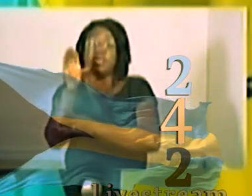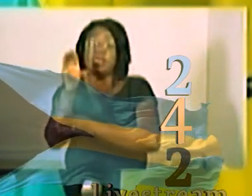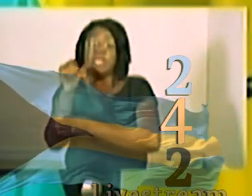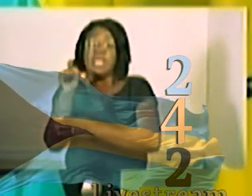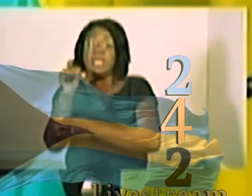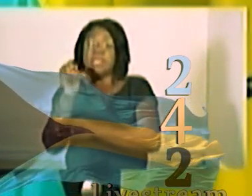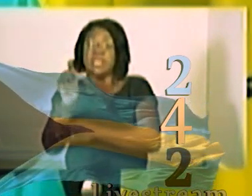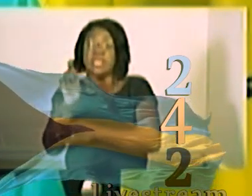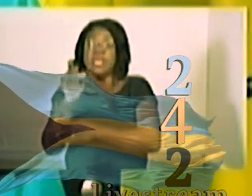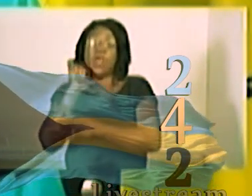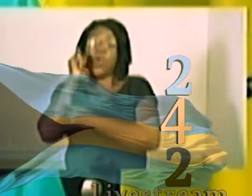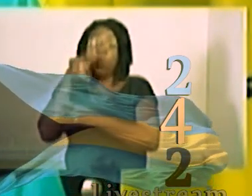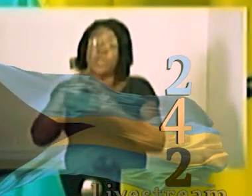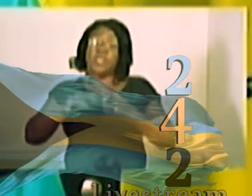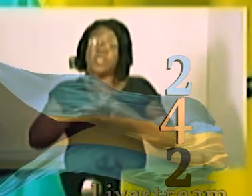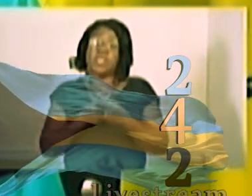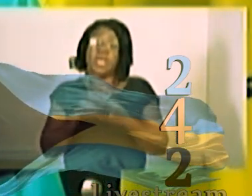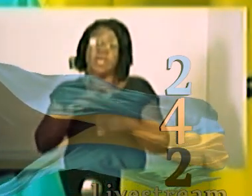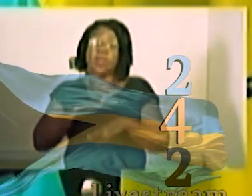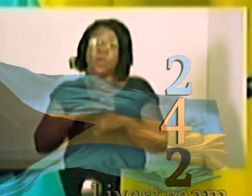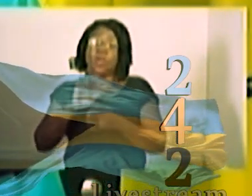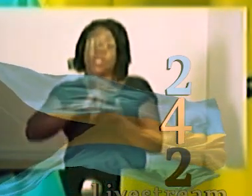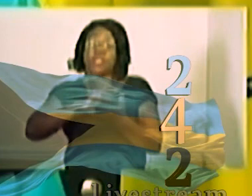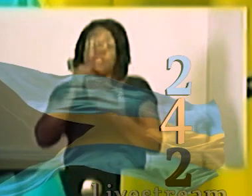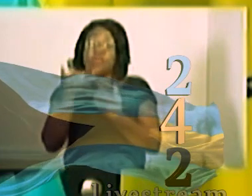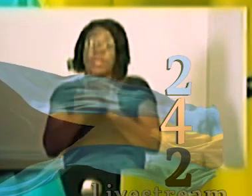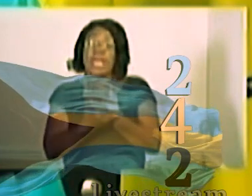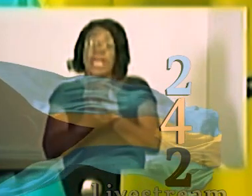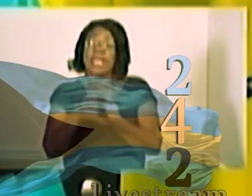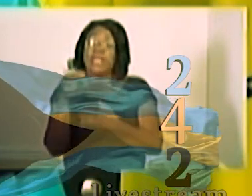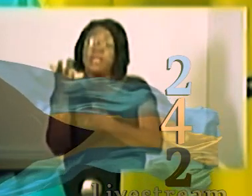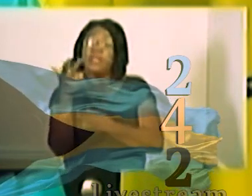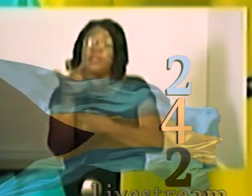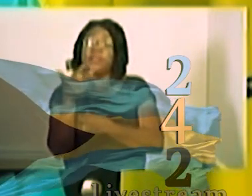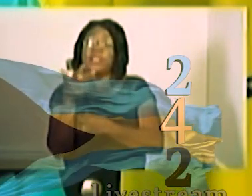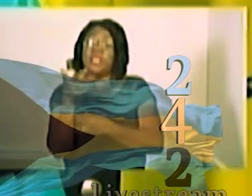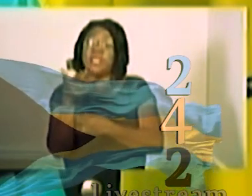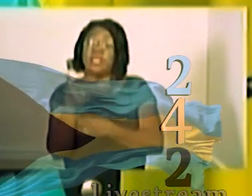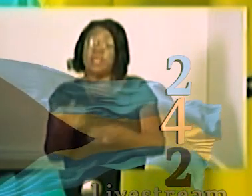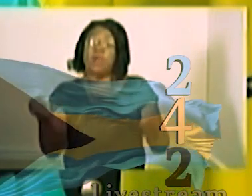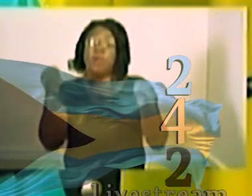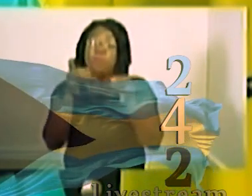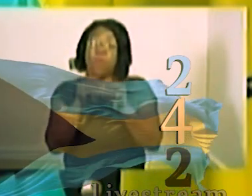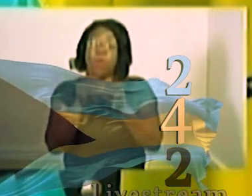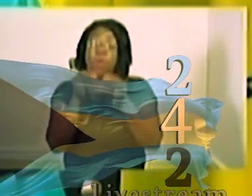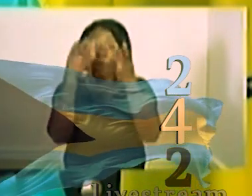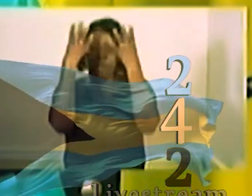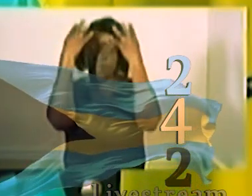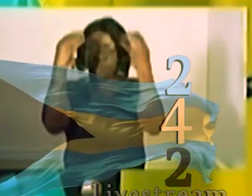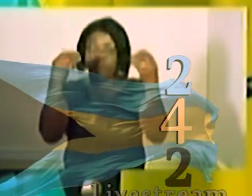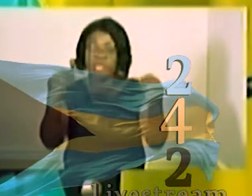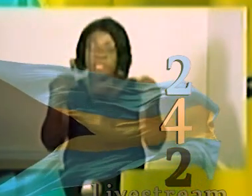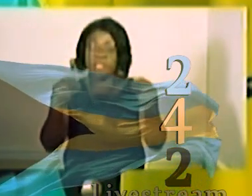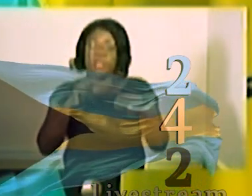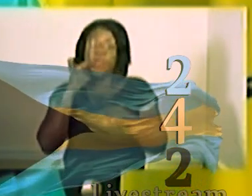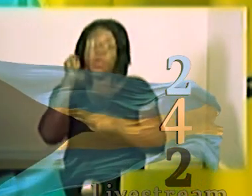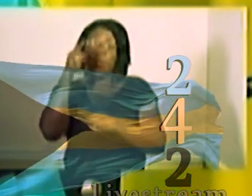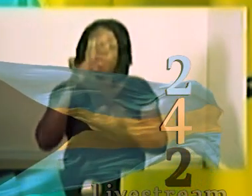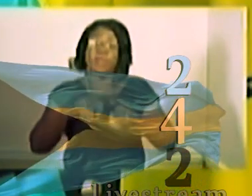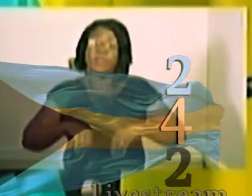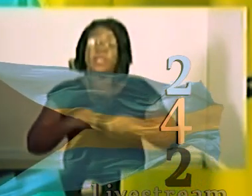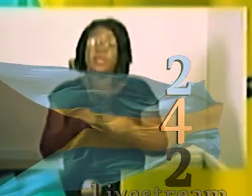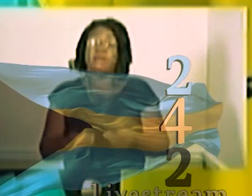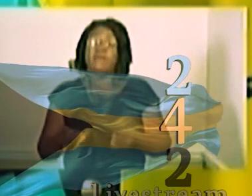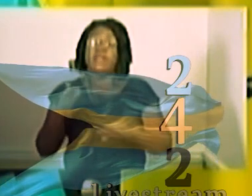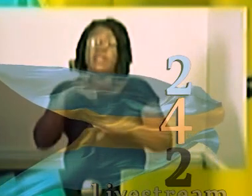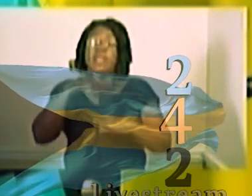will commence on the 13th of July, and more information concerning this commencement will be provided in